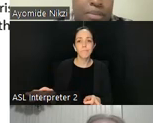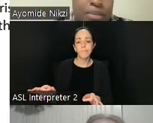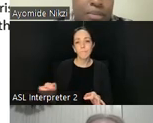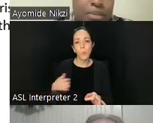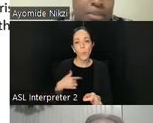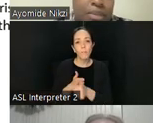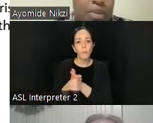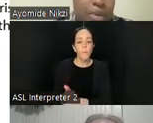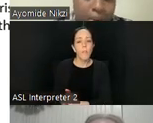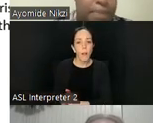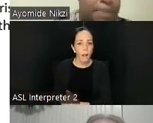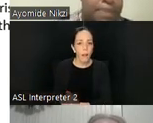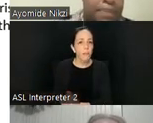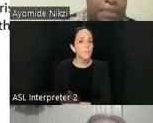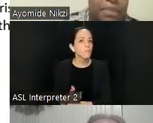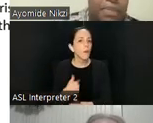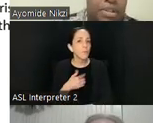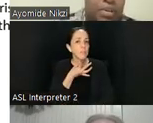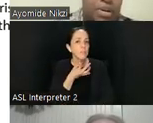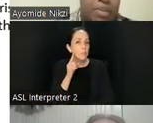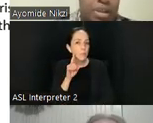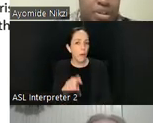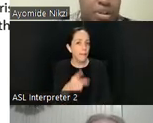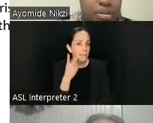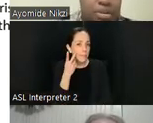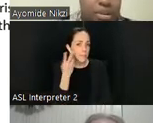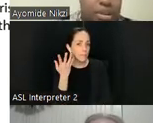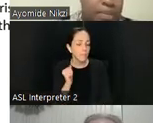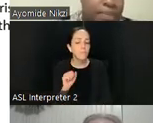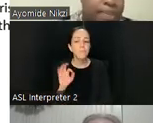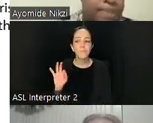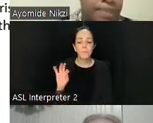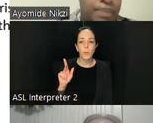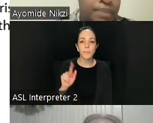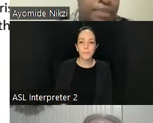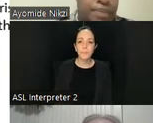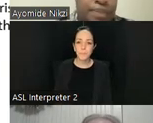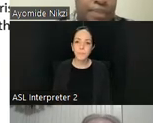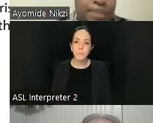transparent, unfortunately. Okay. I just wanted to make sure.